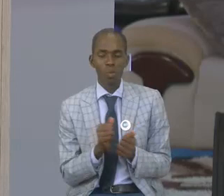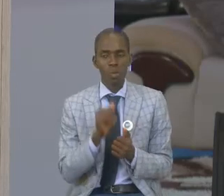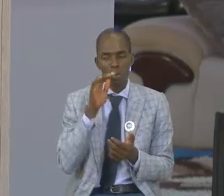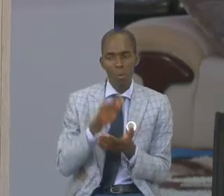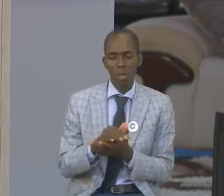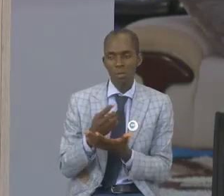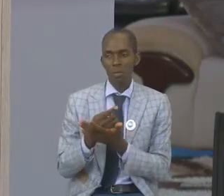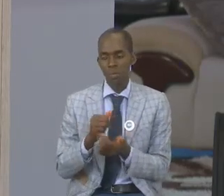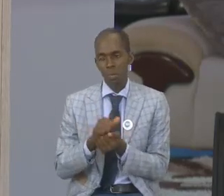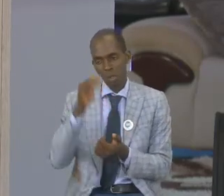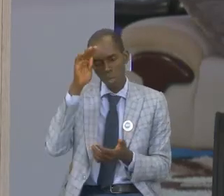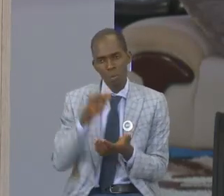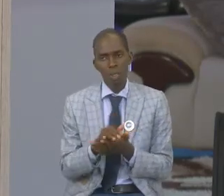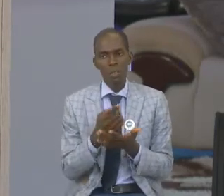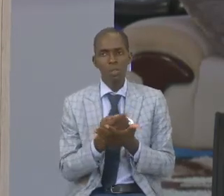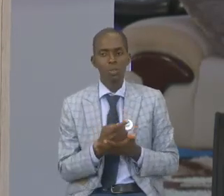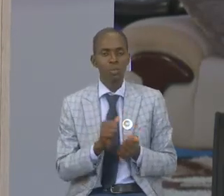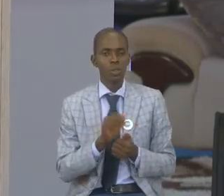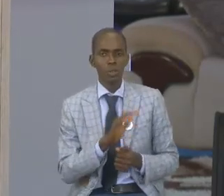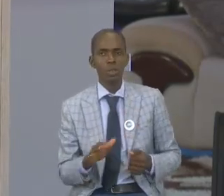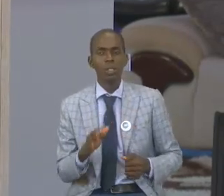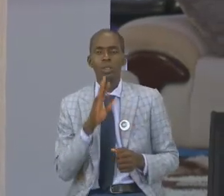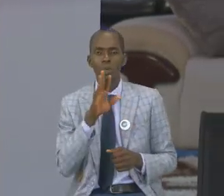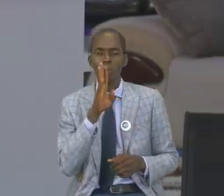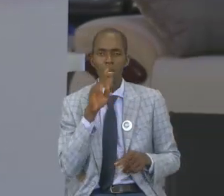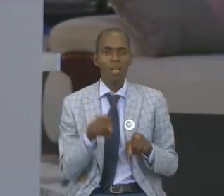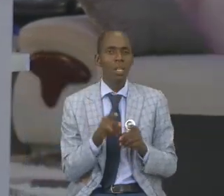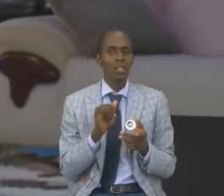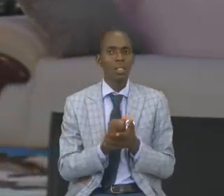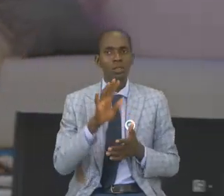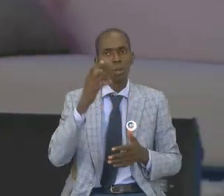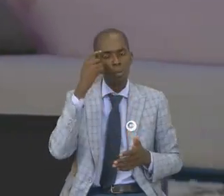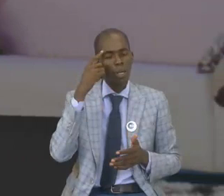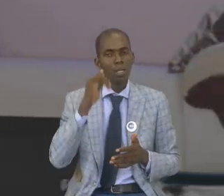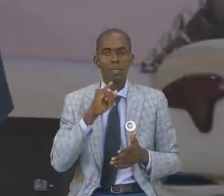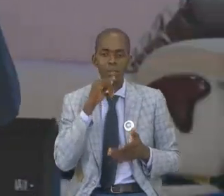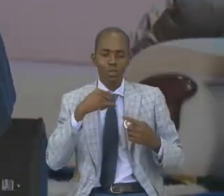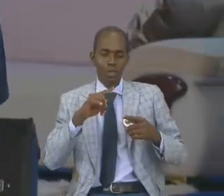or your children, and you know, you're like that. Your mind is getting readjusted. We